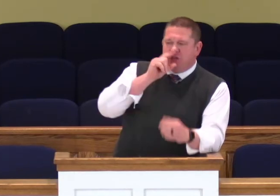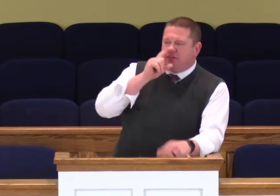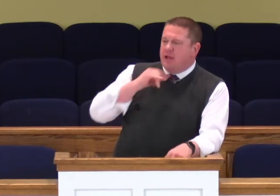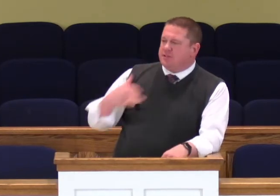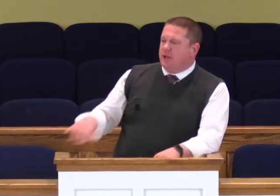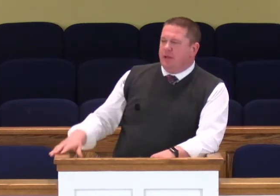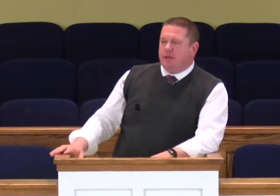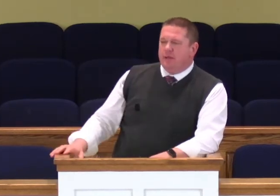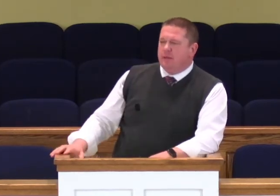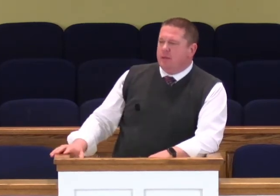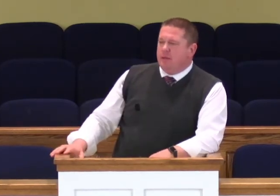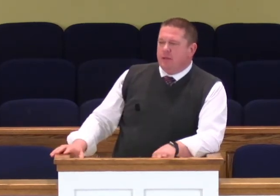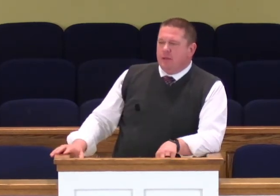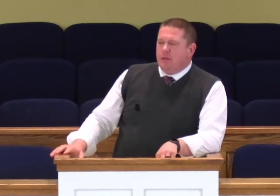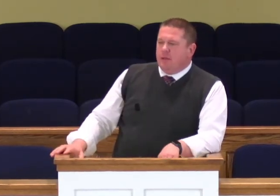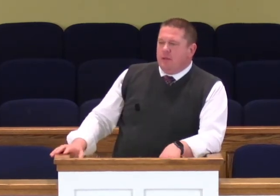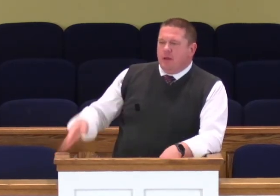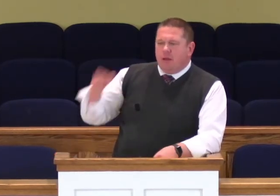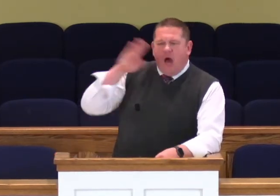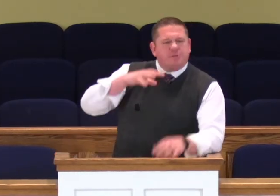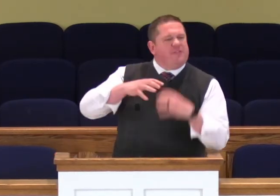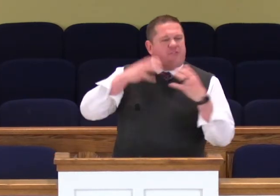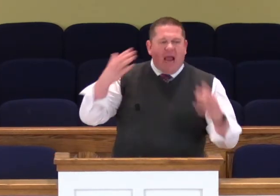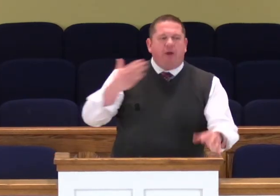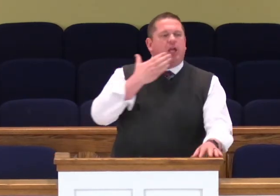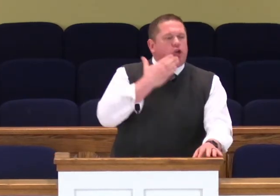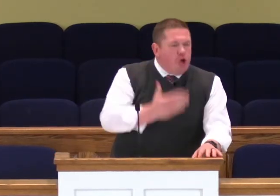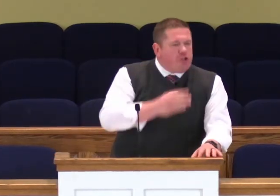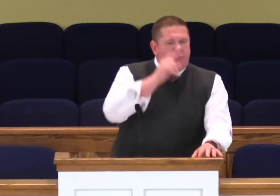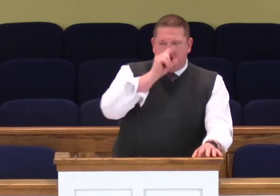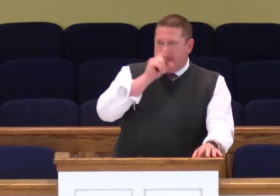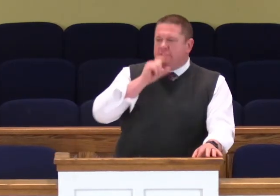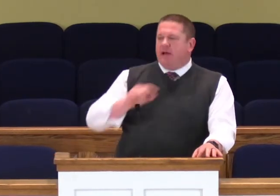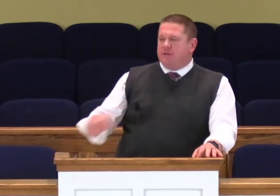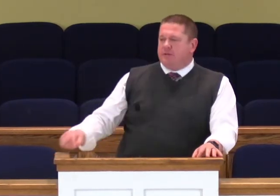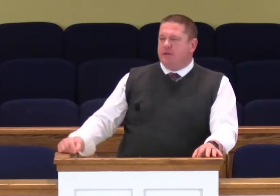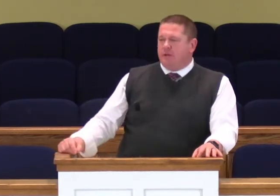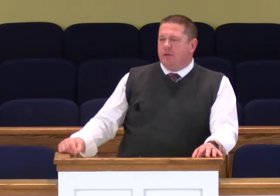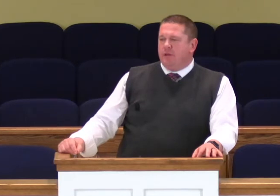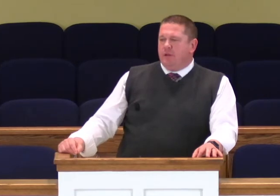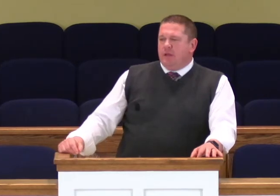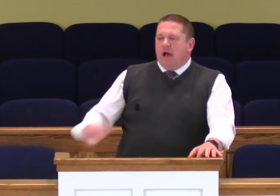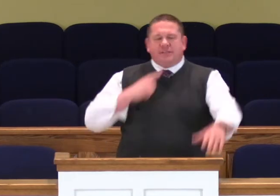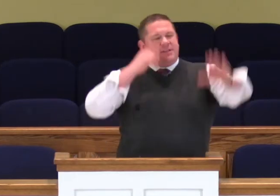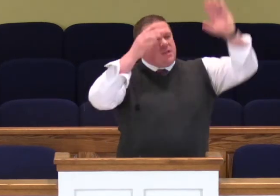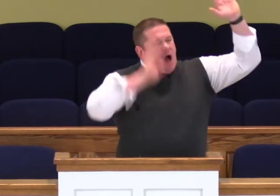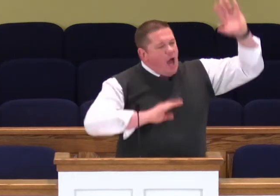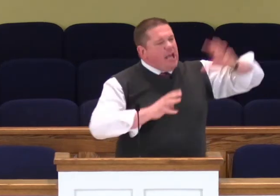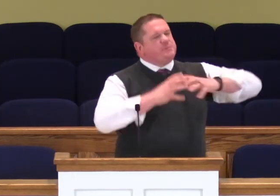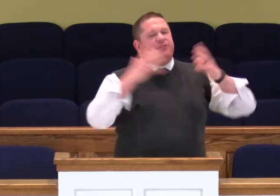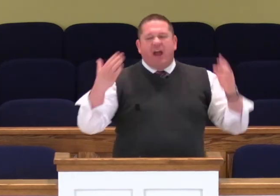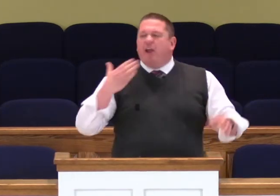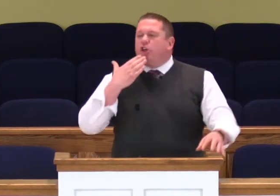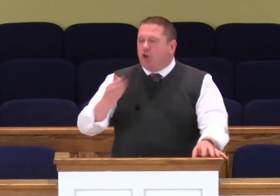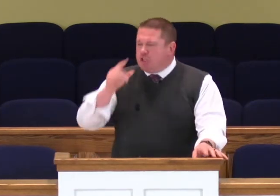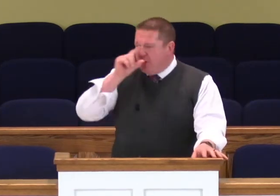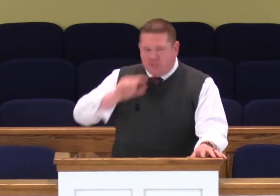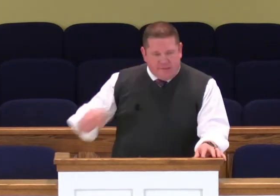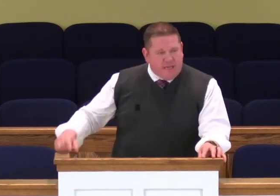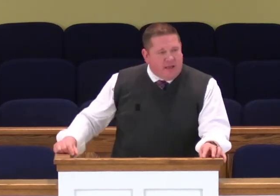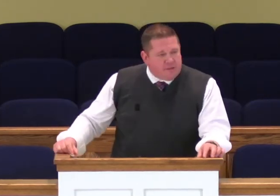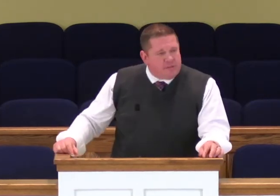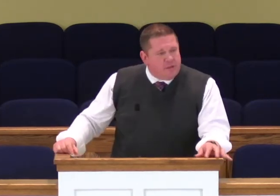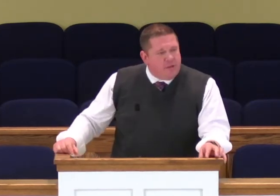to the Gentiles tonight. God has been very good to the Gentiles. I said, God has been very good to the